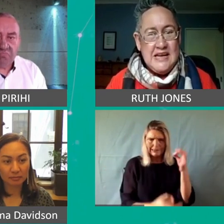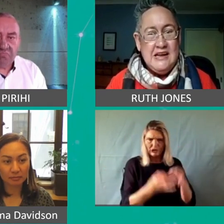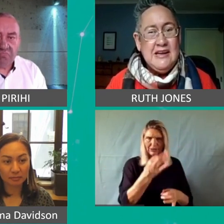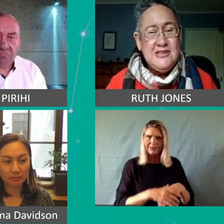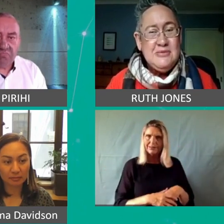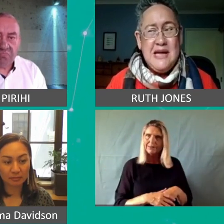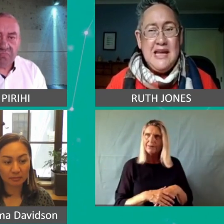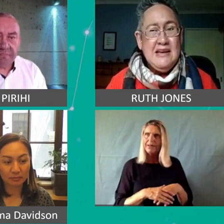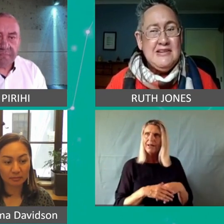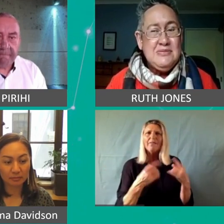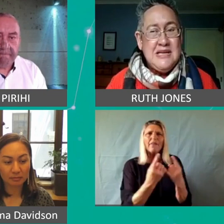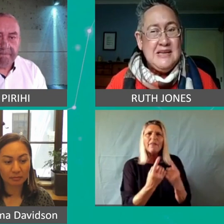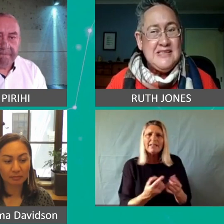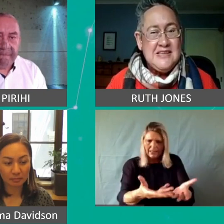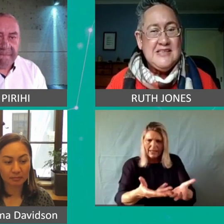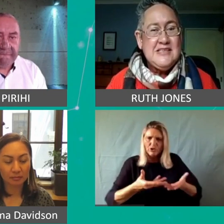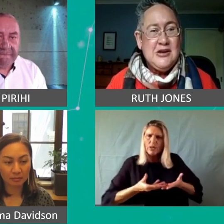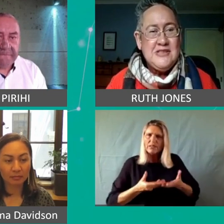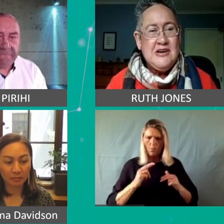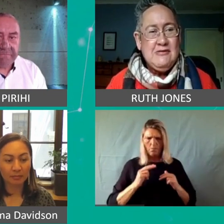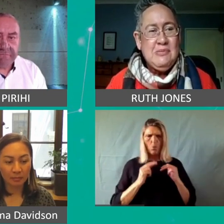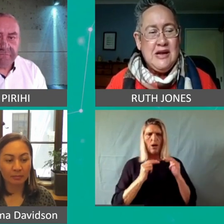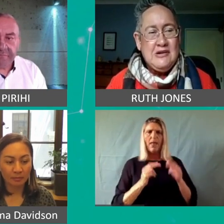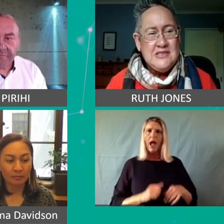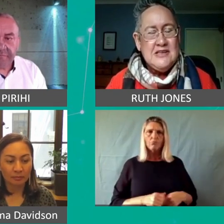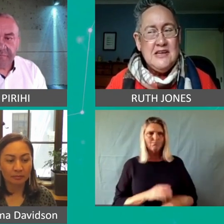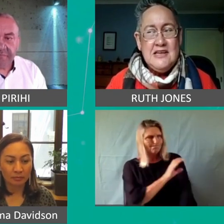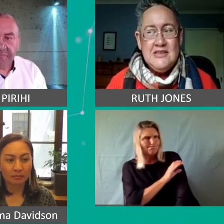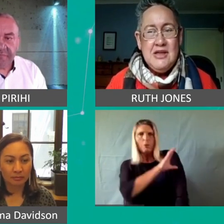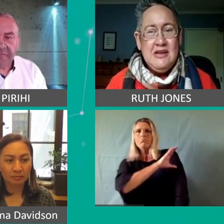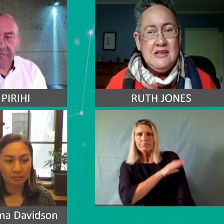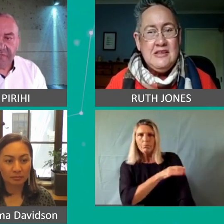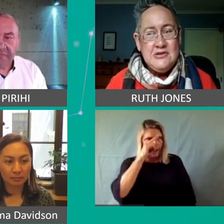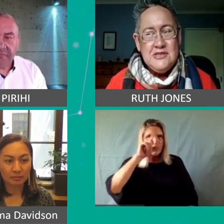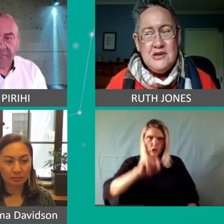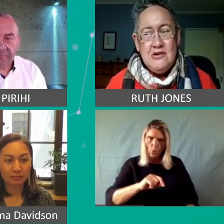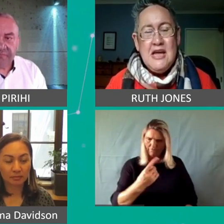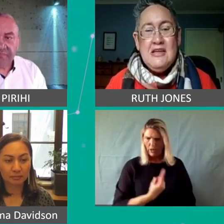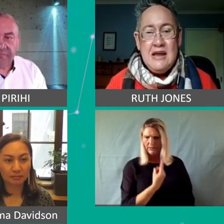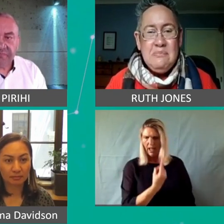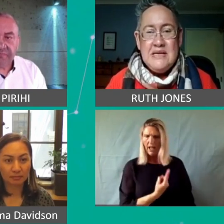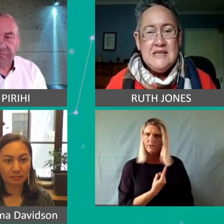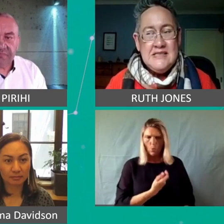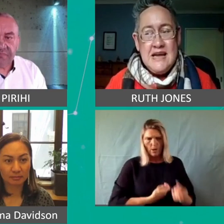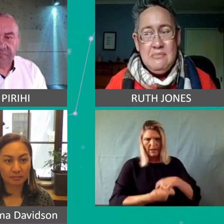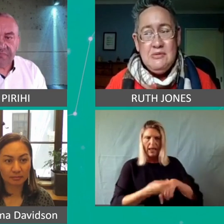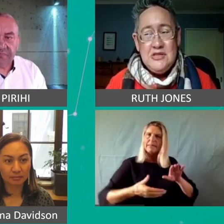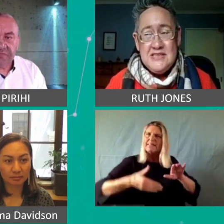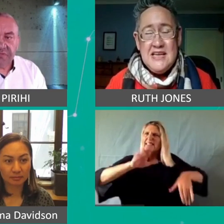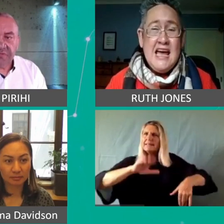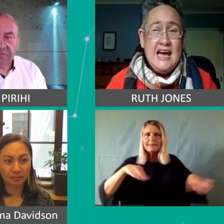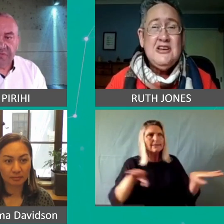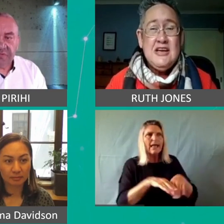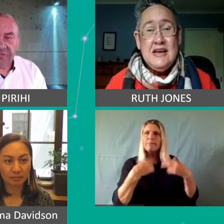capacity to be citizens alongside everybody else. So I think that there's also that piece that needs to happen, which